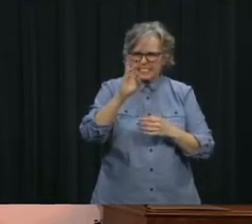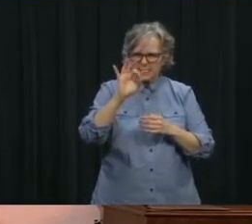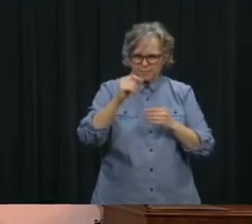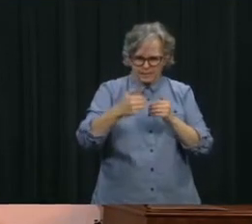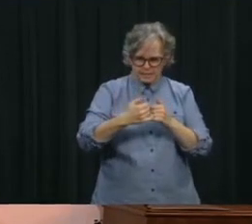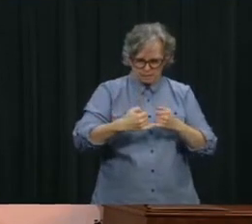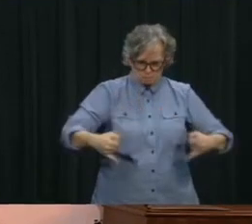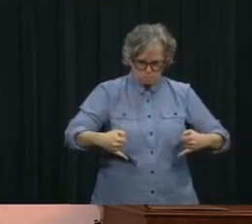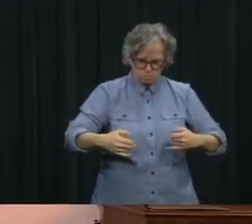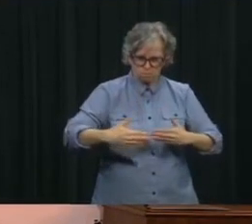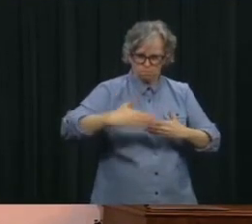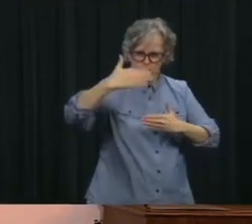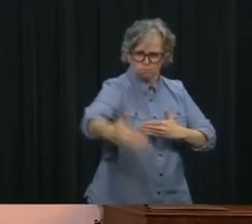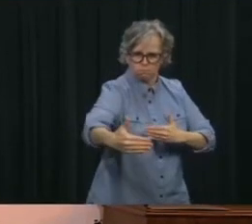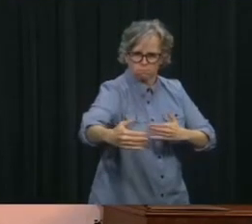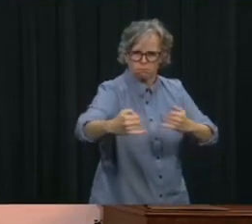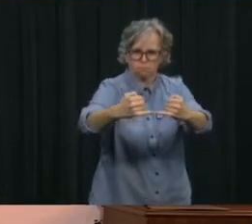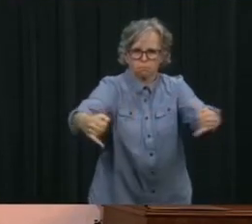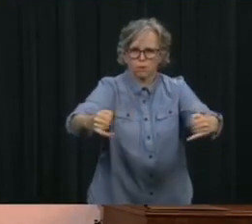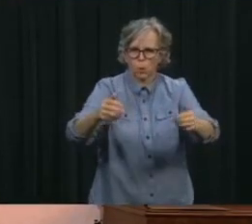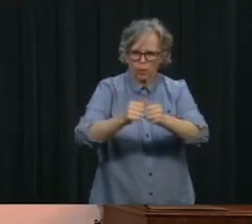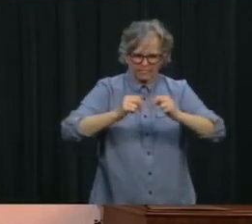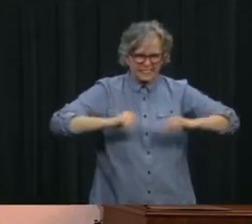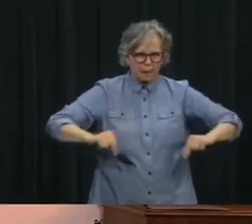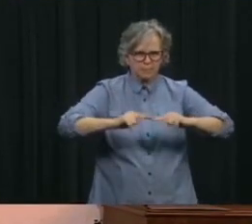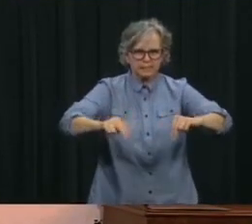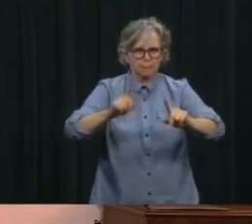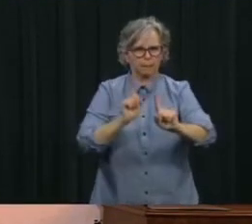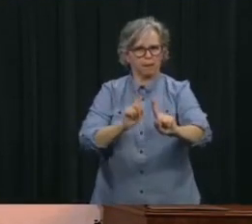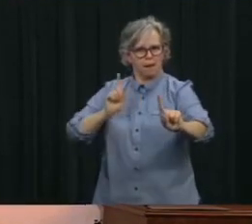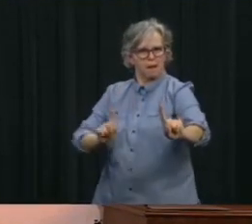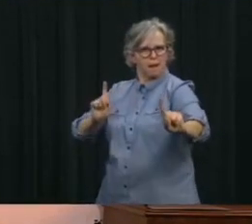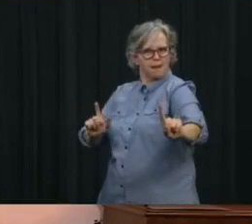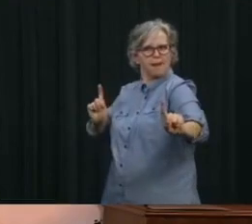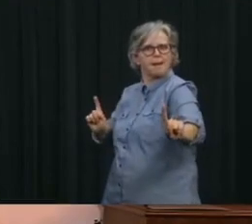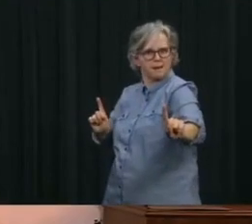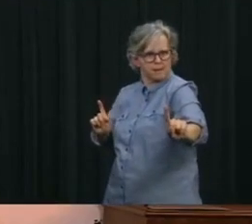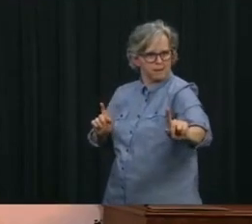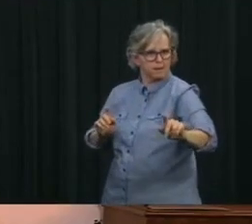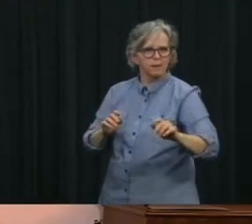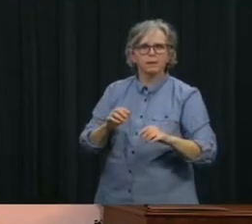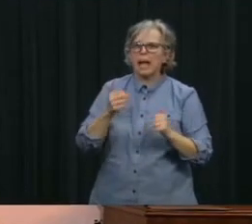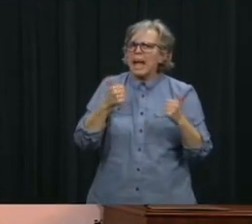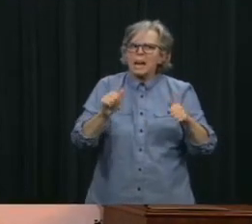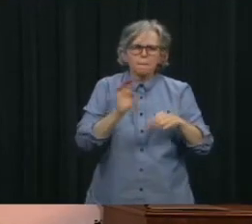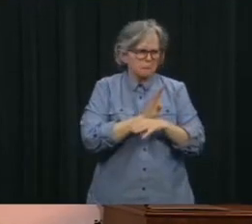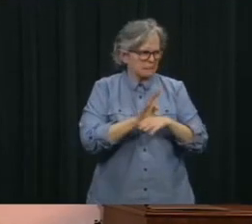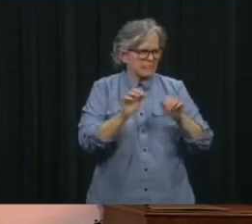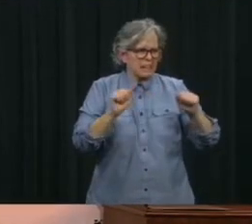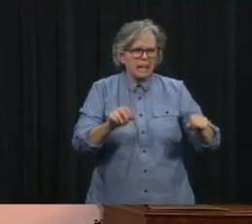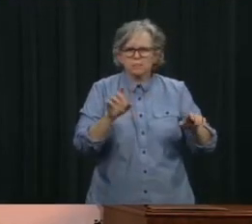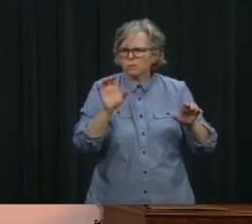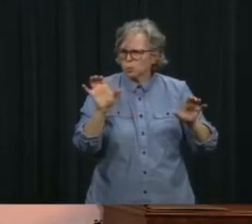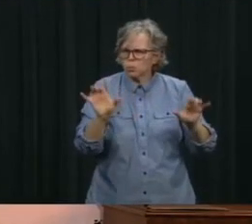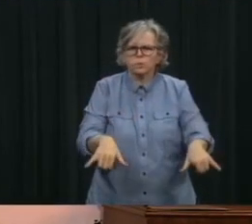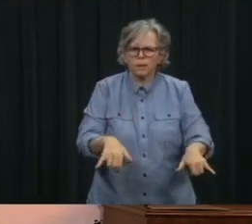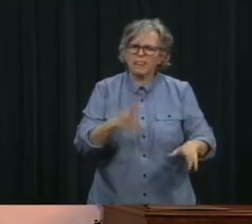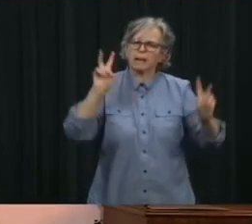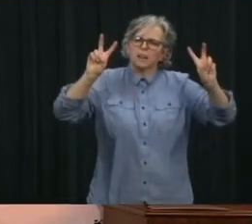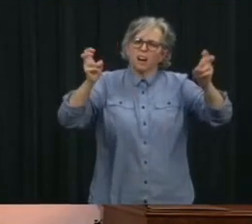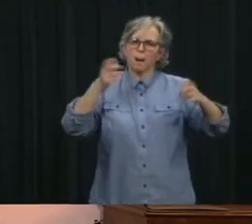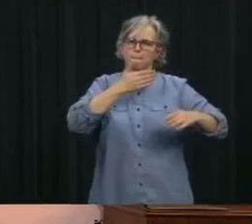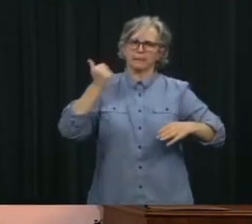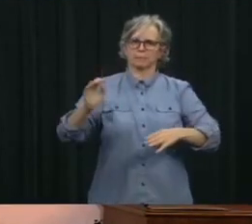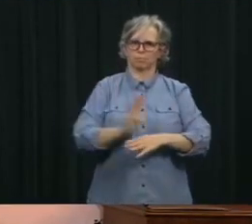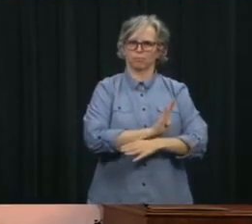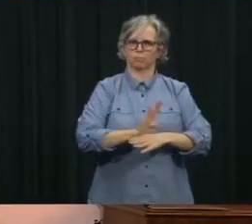another. And that's capable, anybody's capable of doing that who's similarly situated. They've